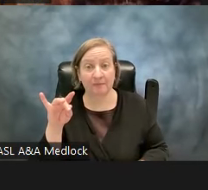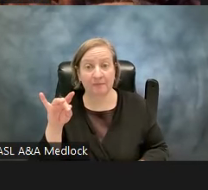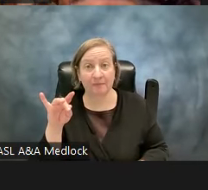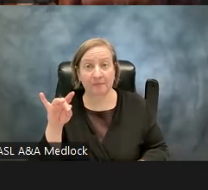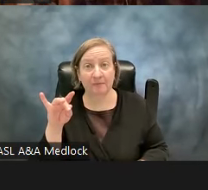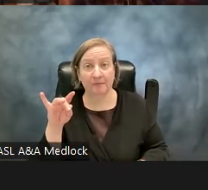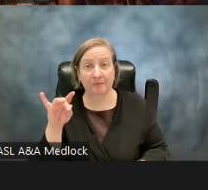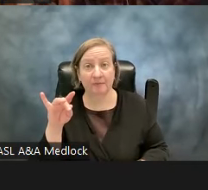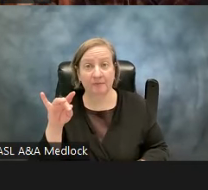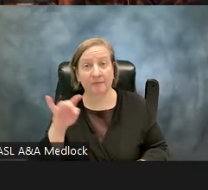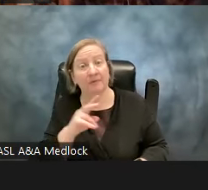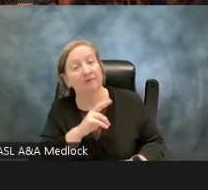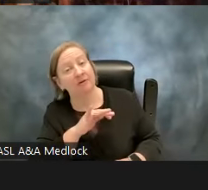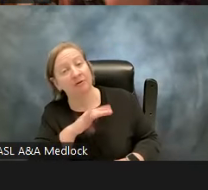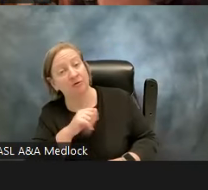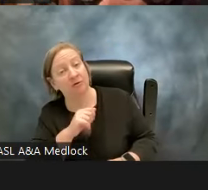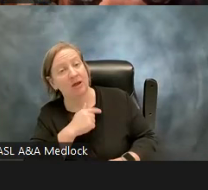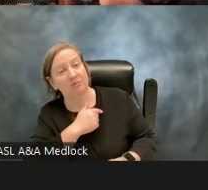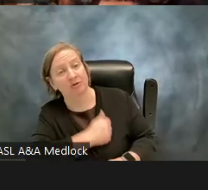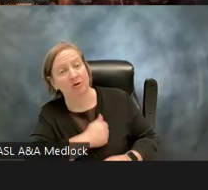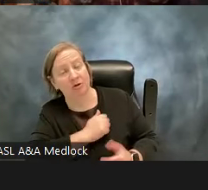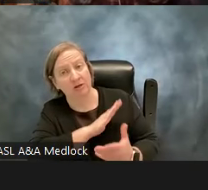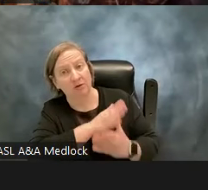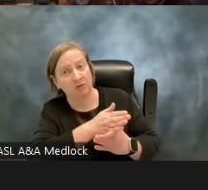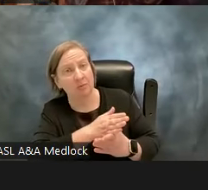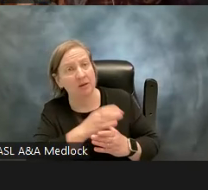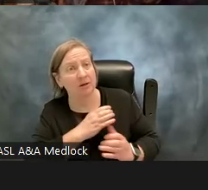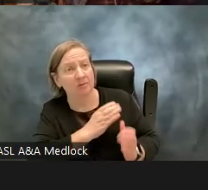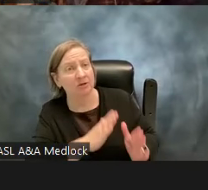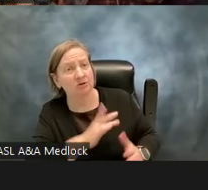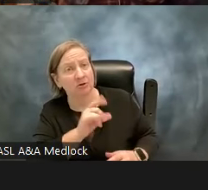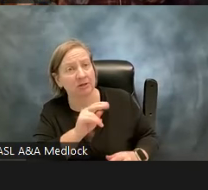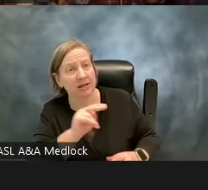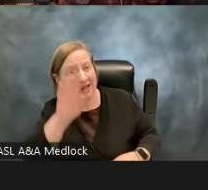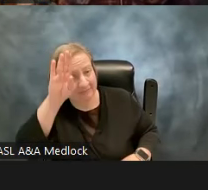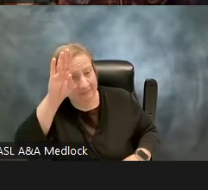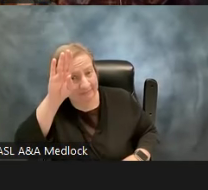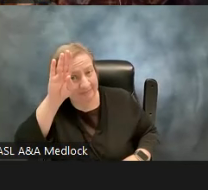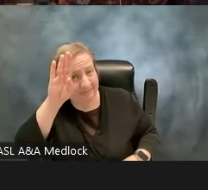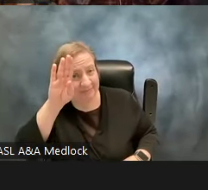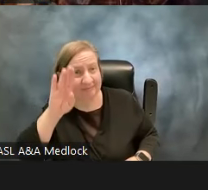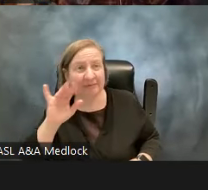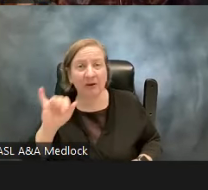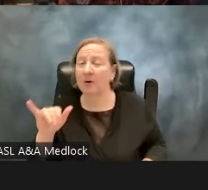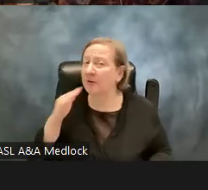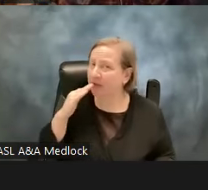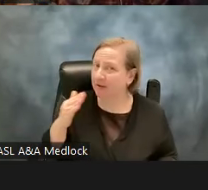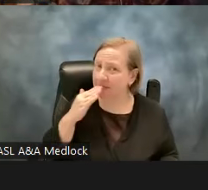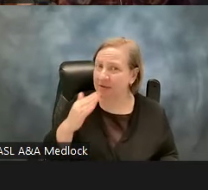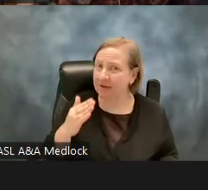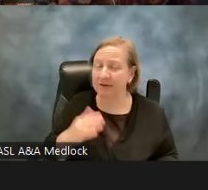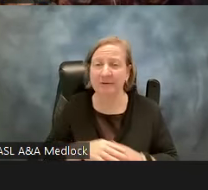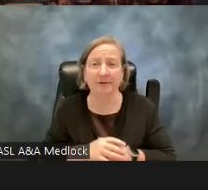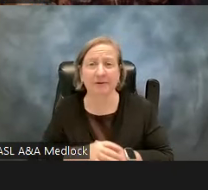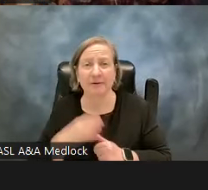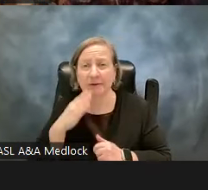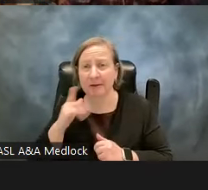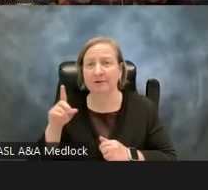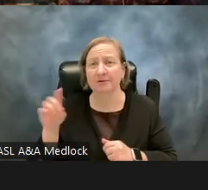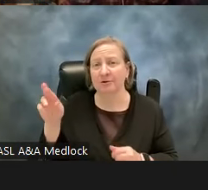the Victoria, I'm so sorry to interrupt. Commissioner Dan has had his hand up. Sure. Thank you,